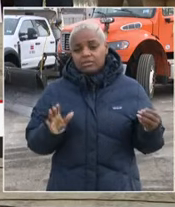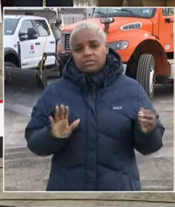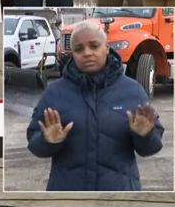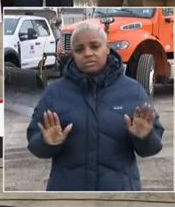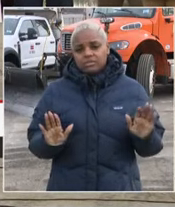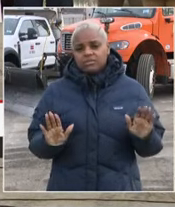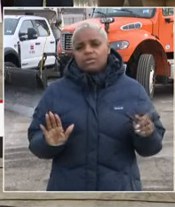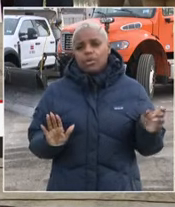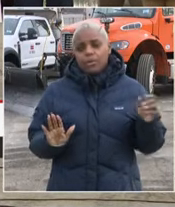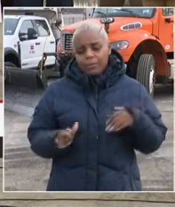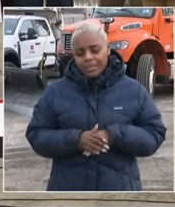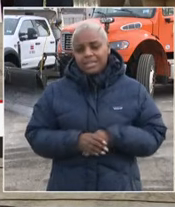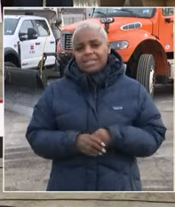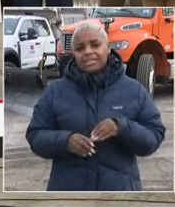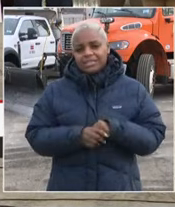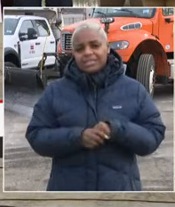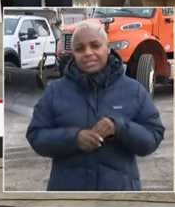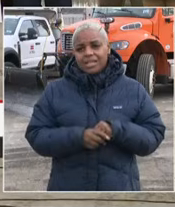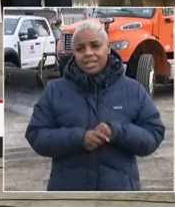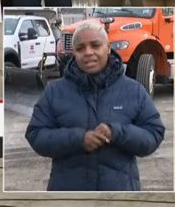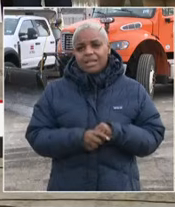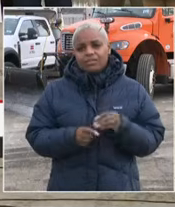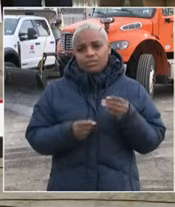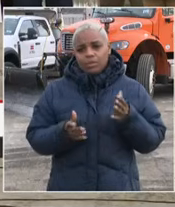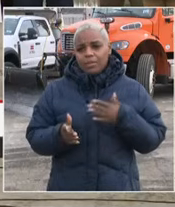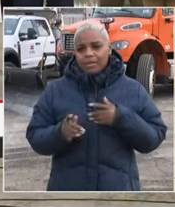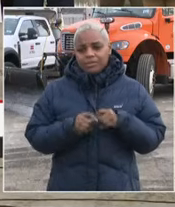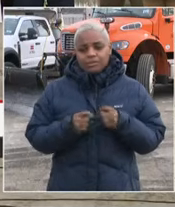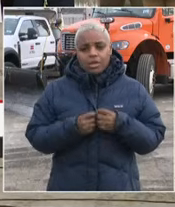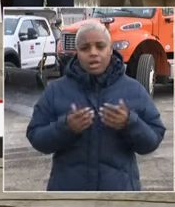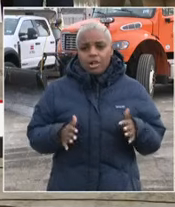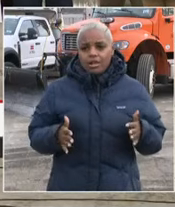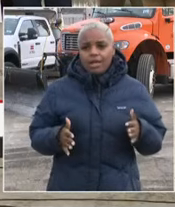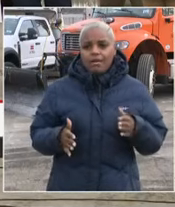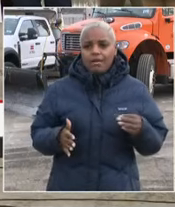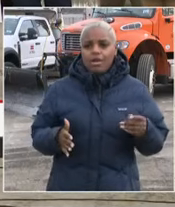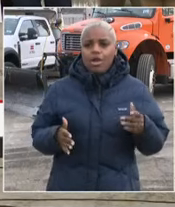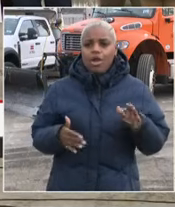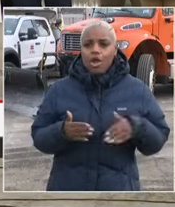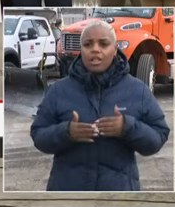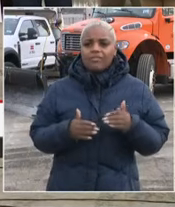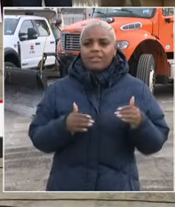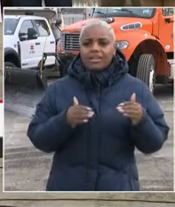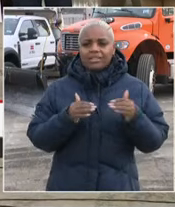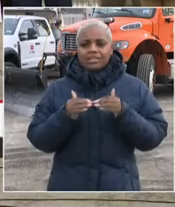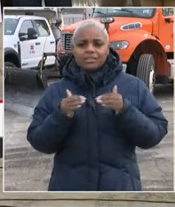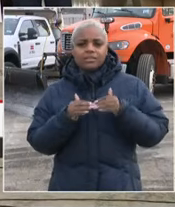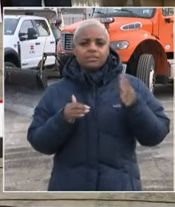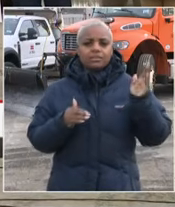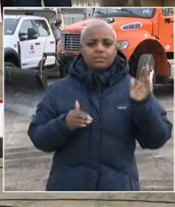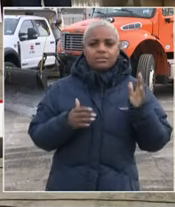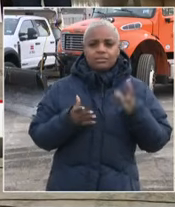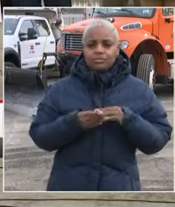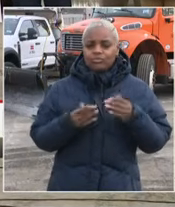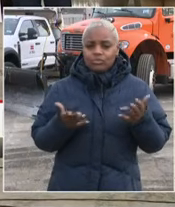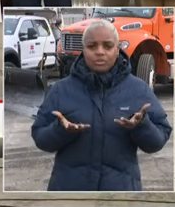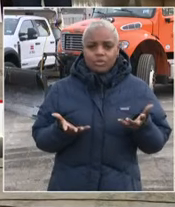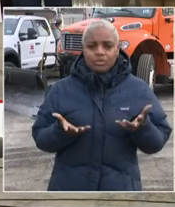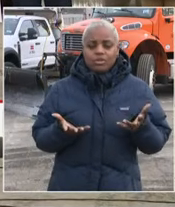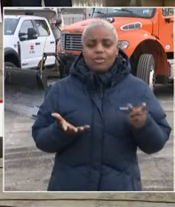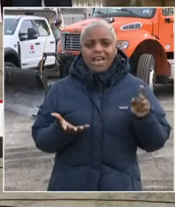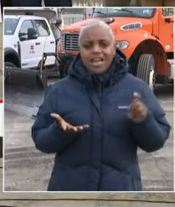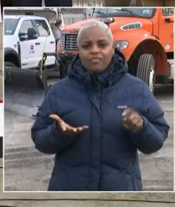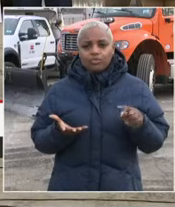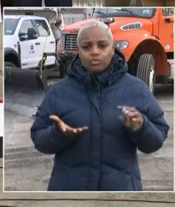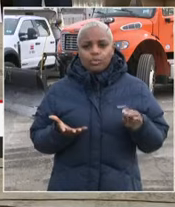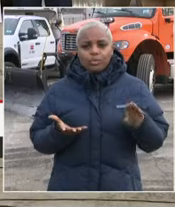tell my team, as you've heard from all of the executives here, is that we have to be safe. We want to keep people